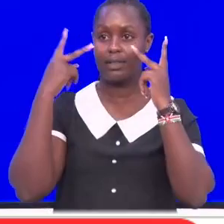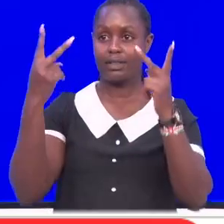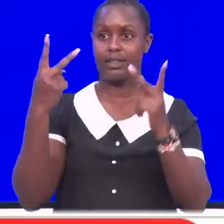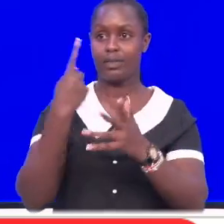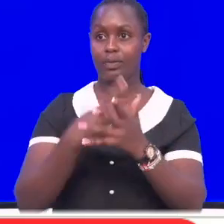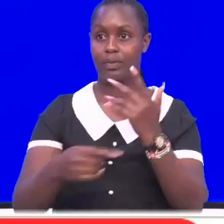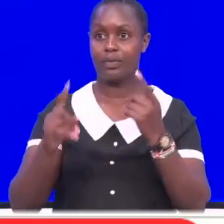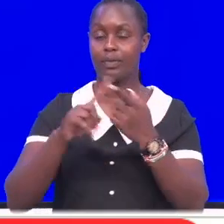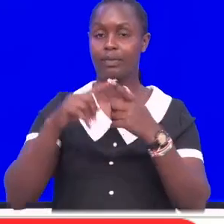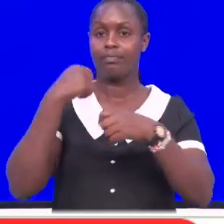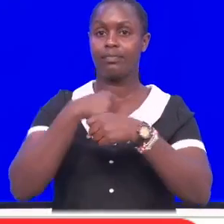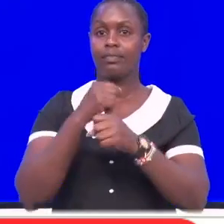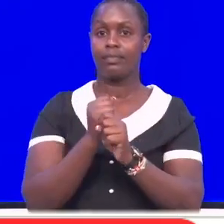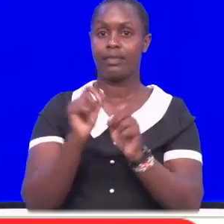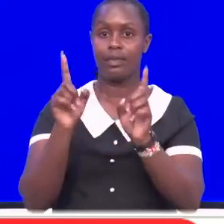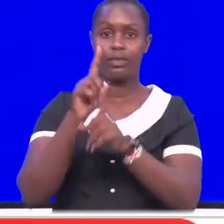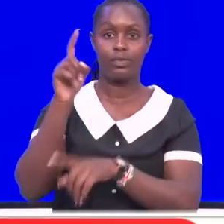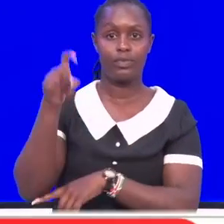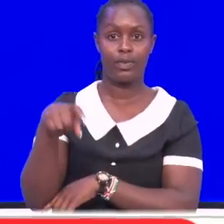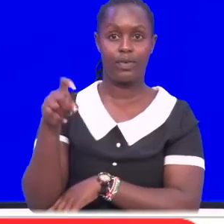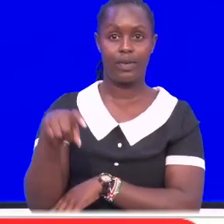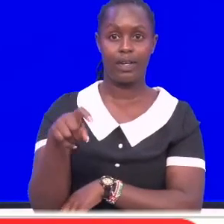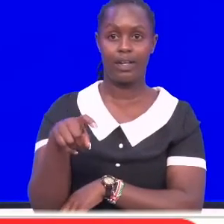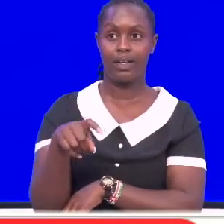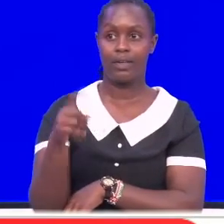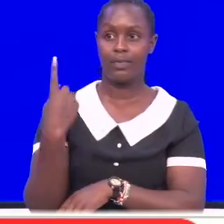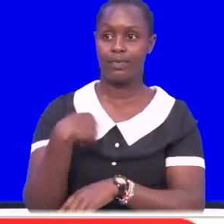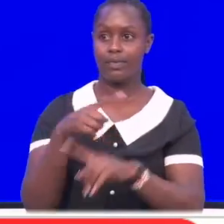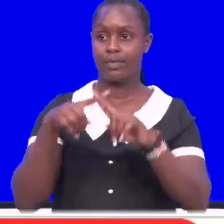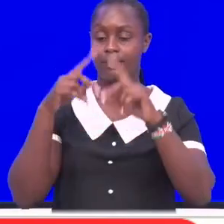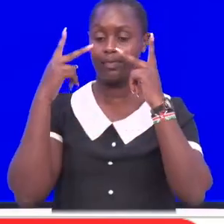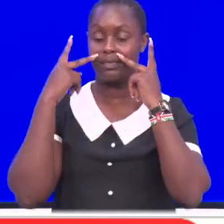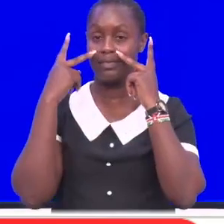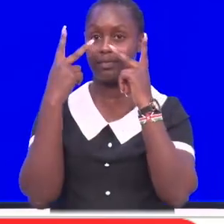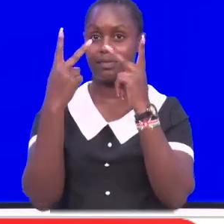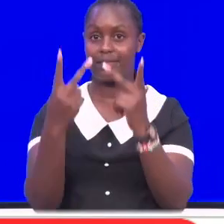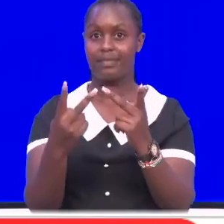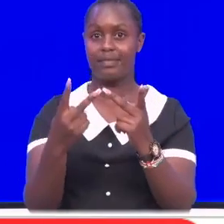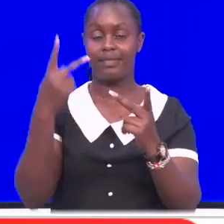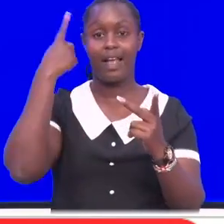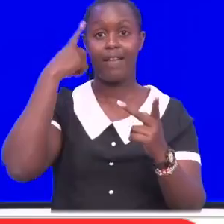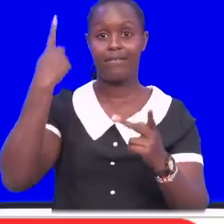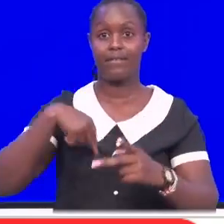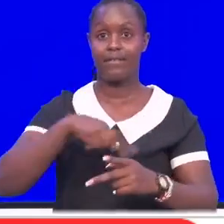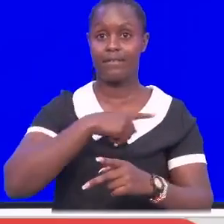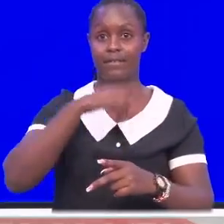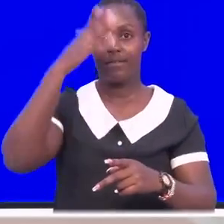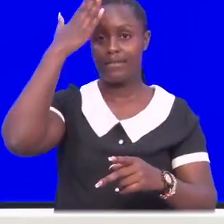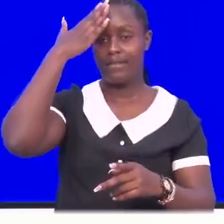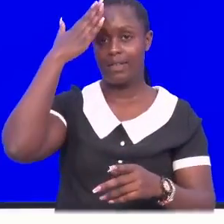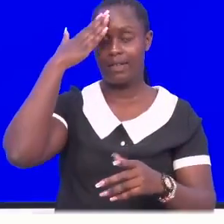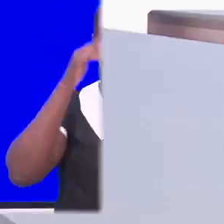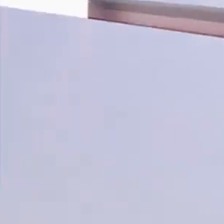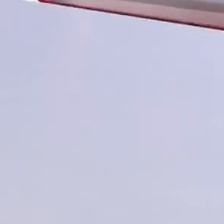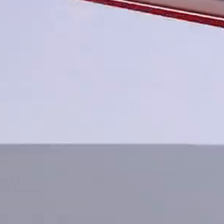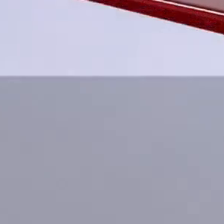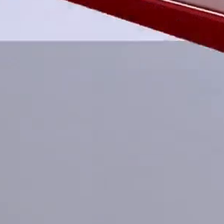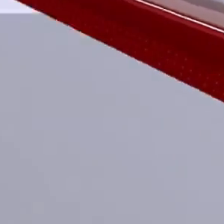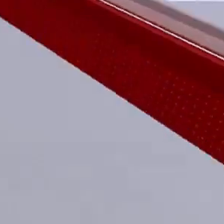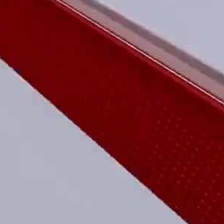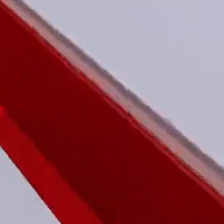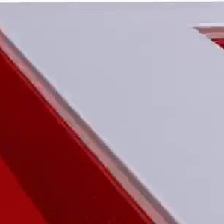enter these devices into our market. We must deal with this threat very decisively for us to realize the full benefit of this venture.